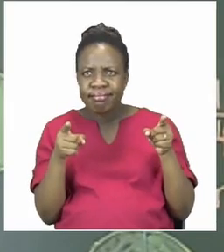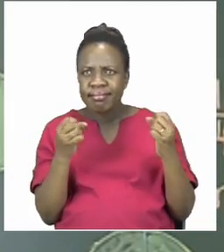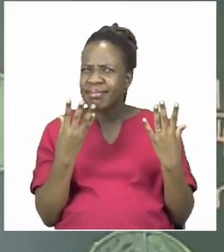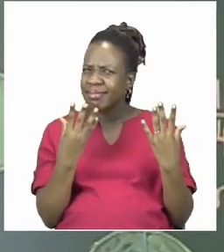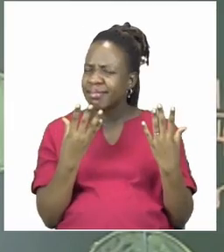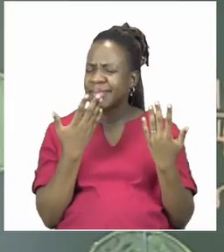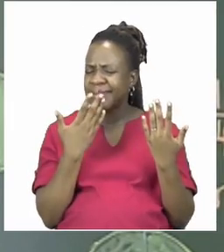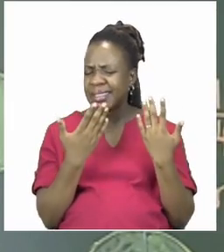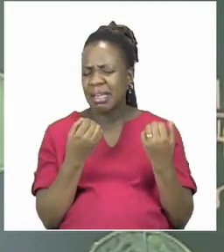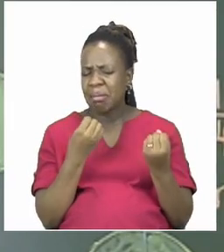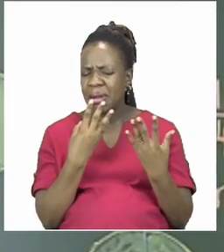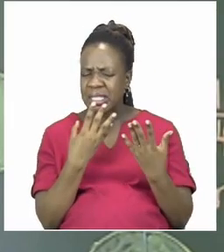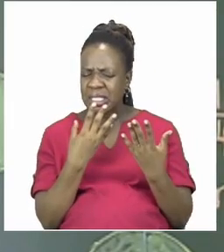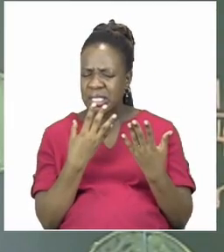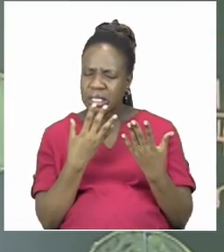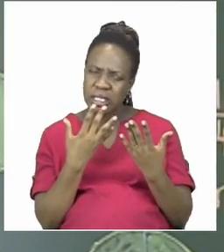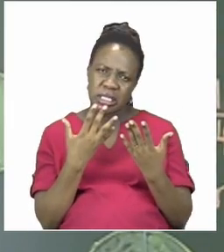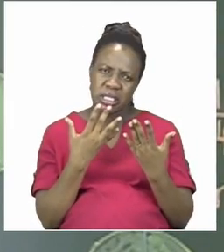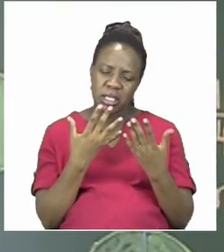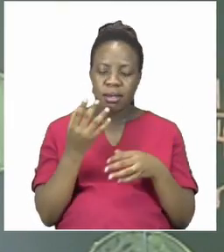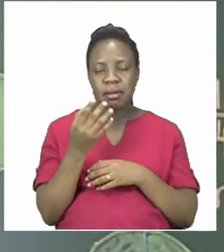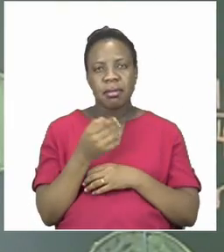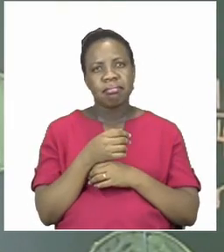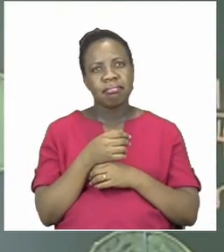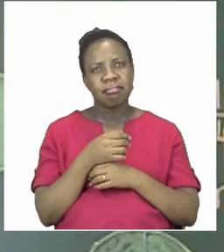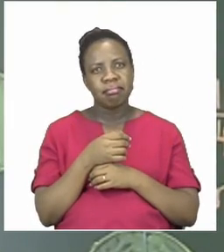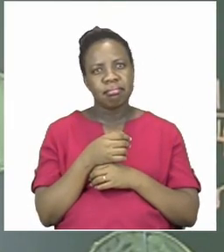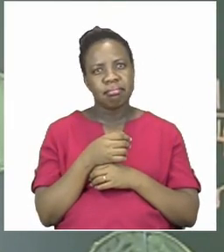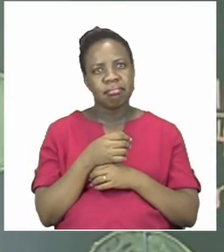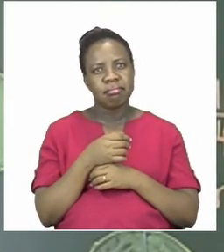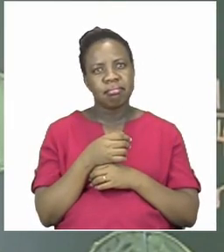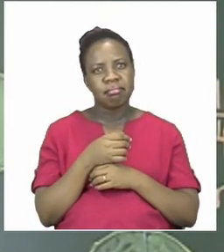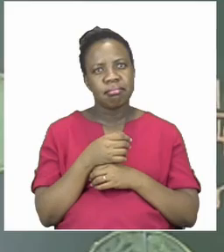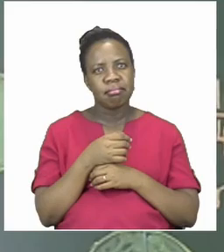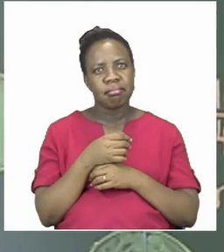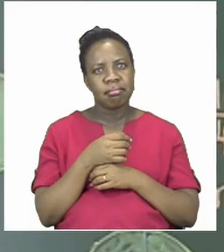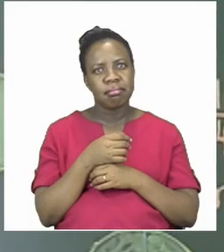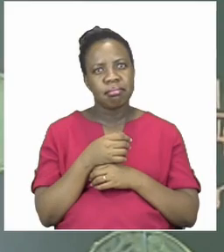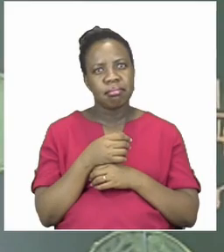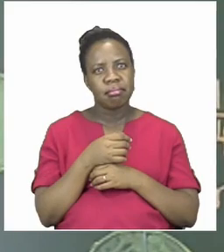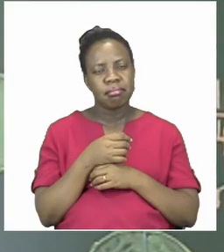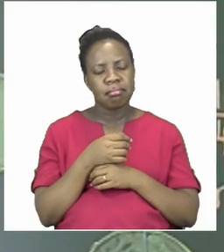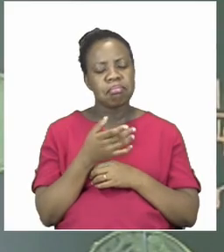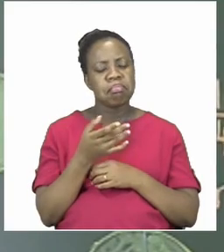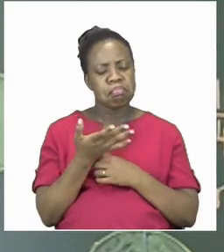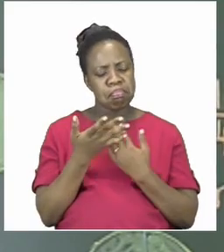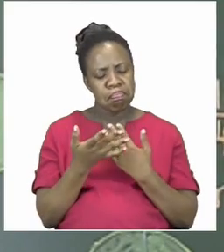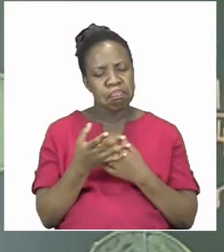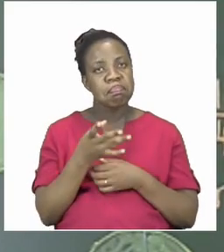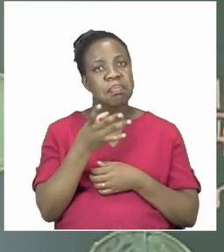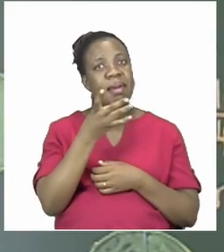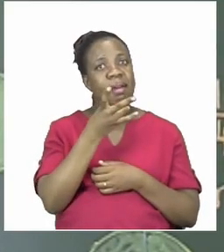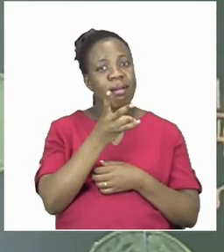maybe 70 centimeters. So that's the number I'm going to write, 70